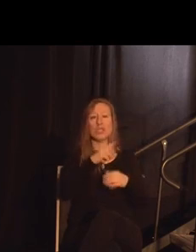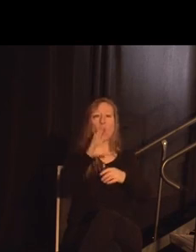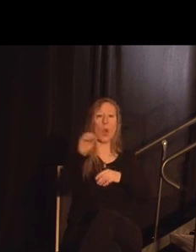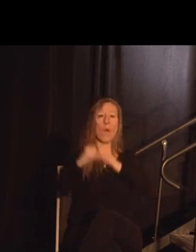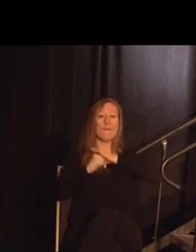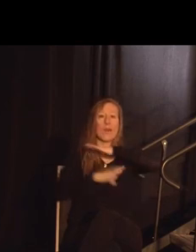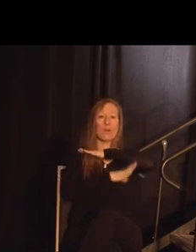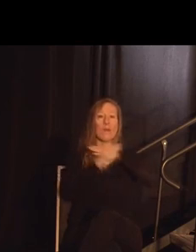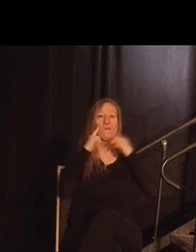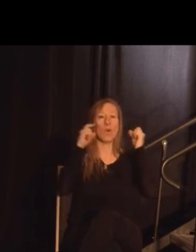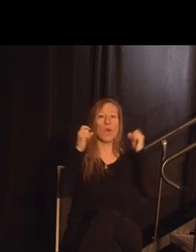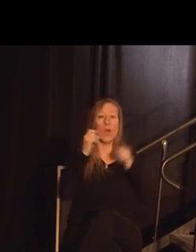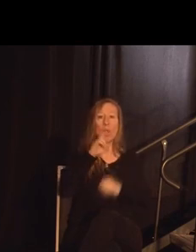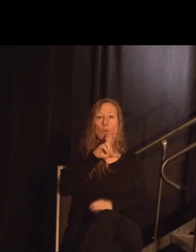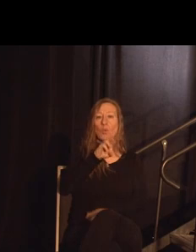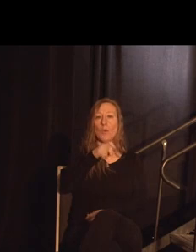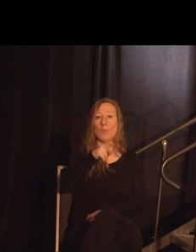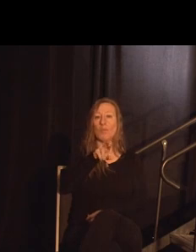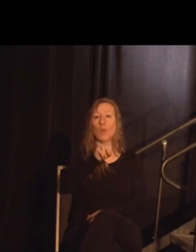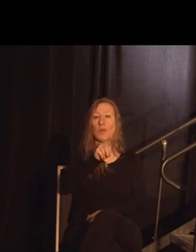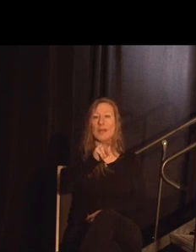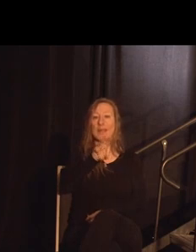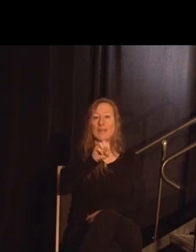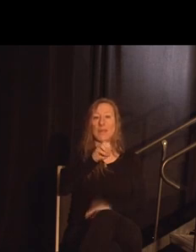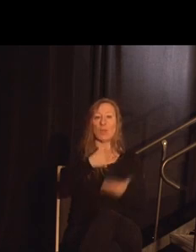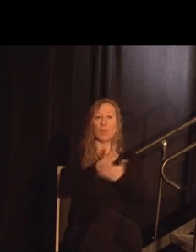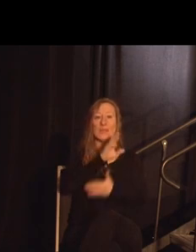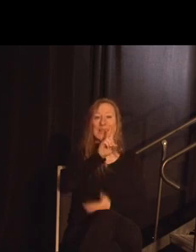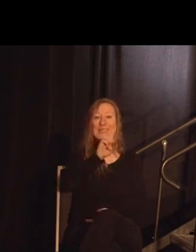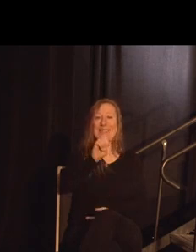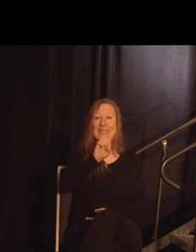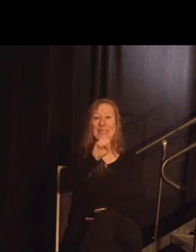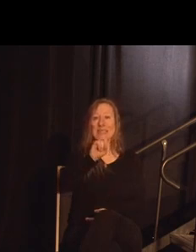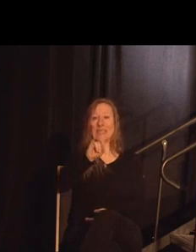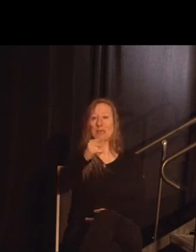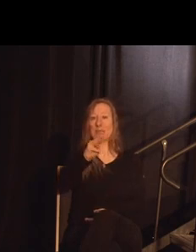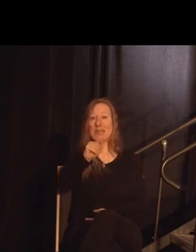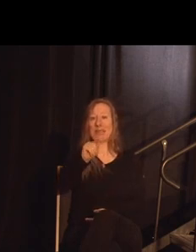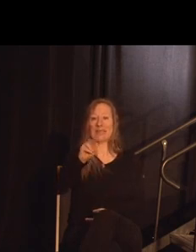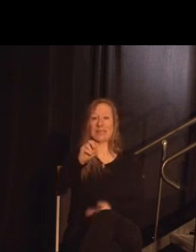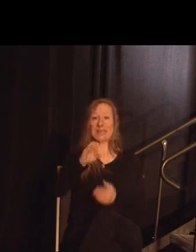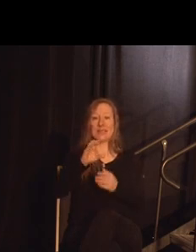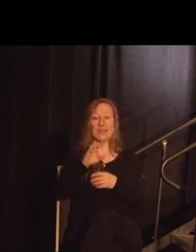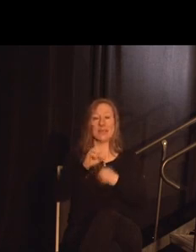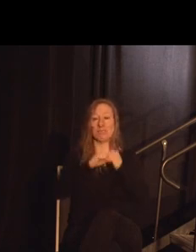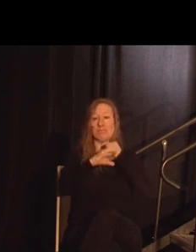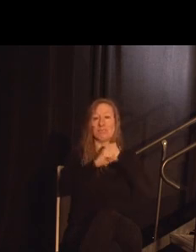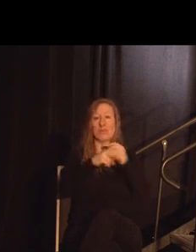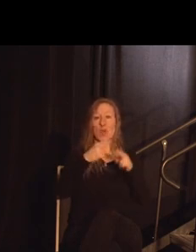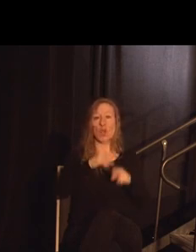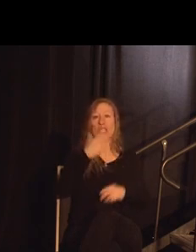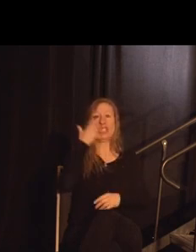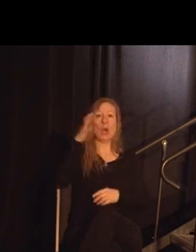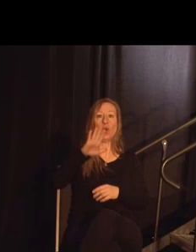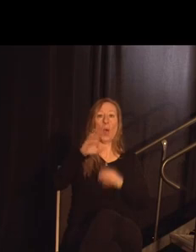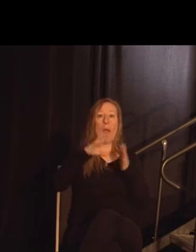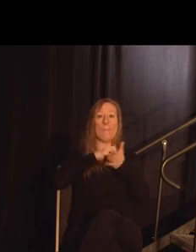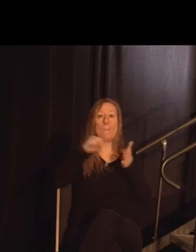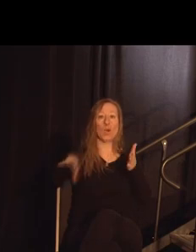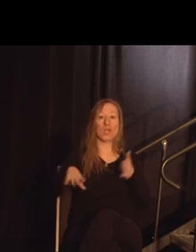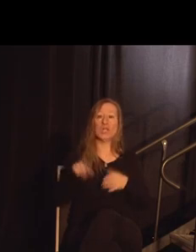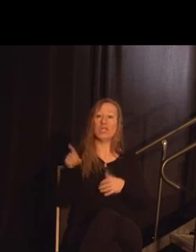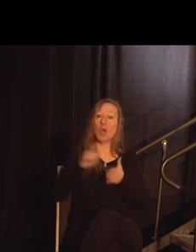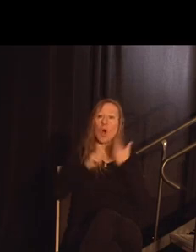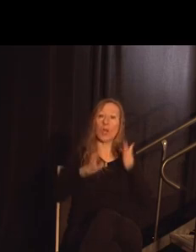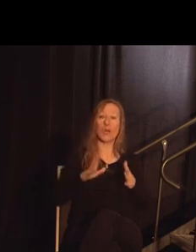of the reproductive rights destigmatization campaign Shout Your Abortion. Jane Wong is the author of How to Not Be Afraid